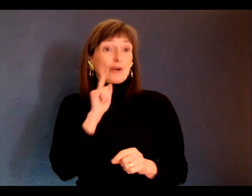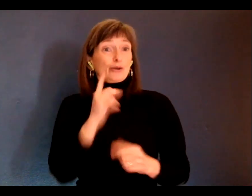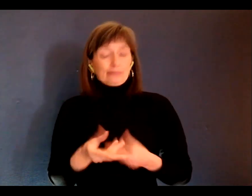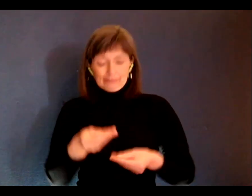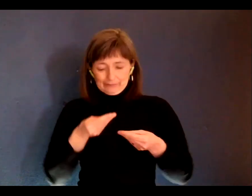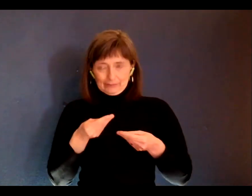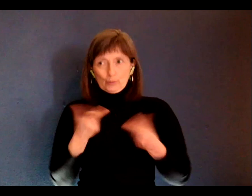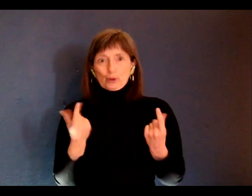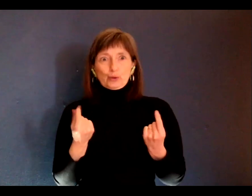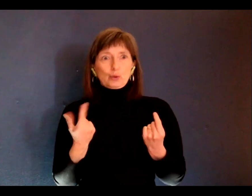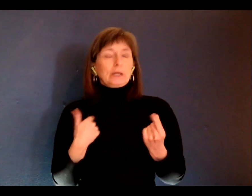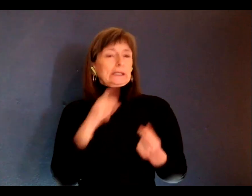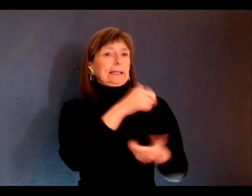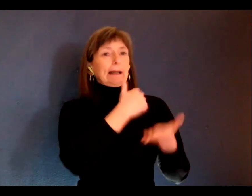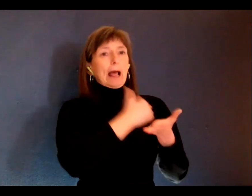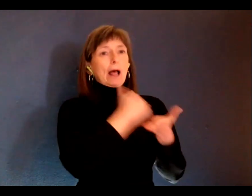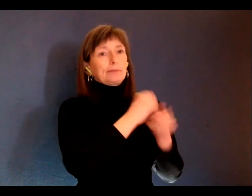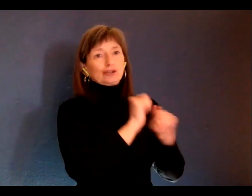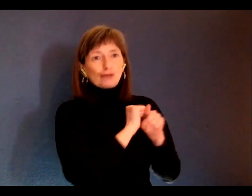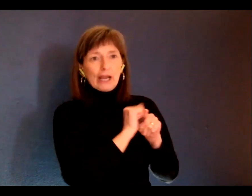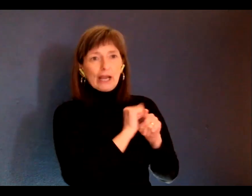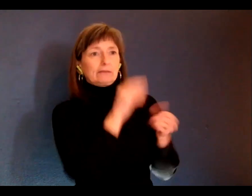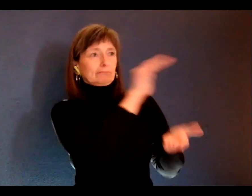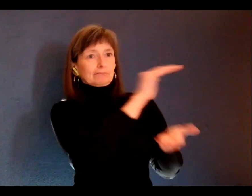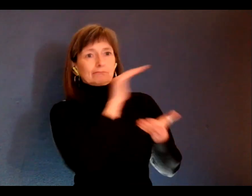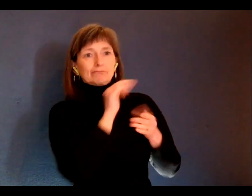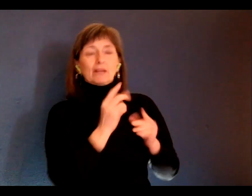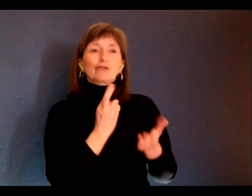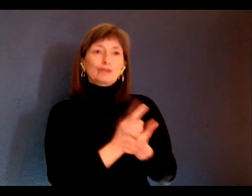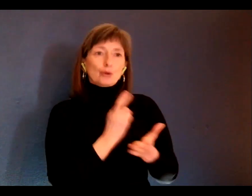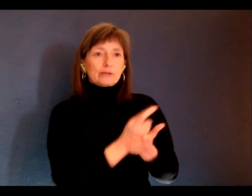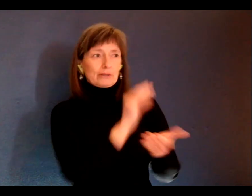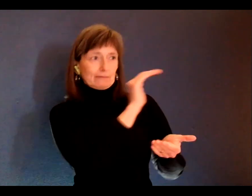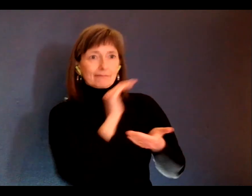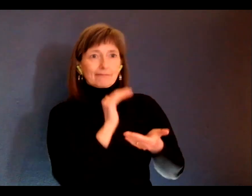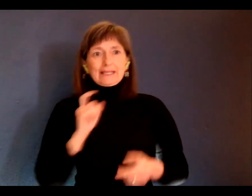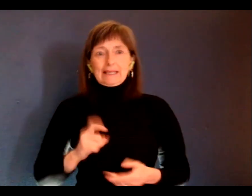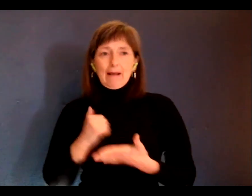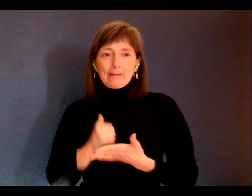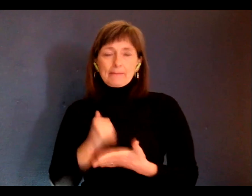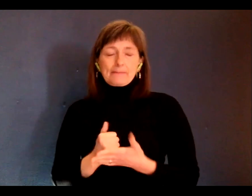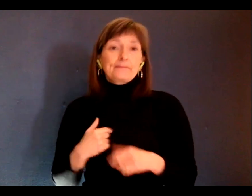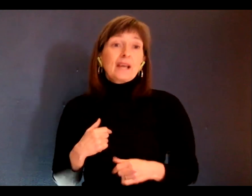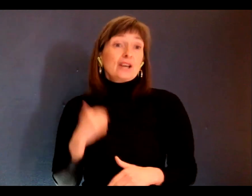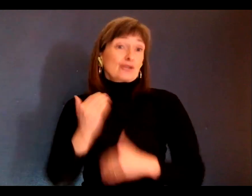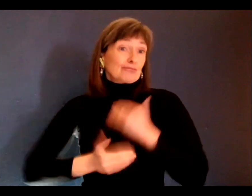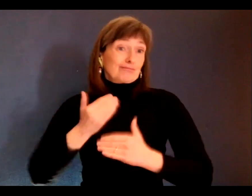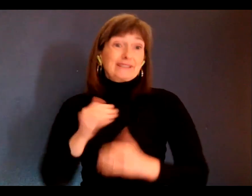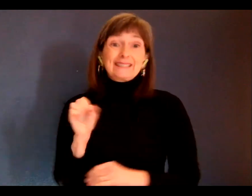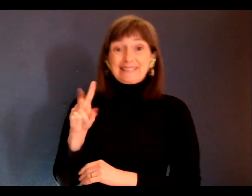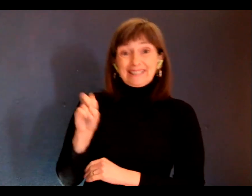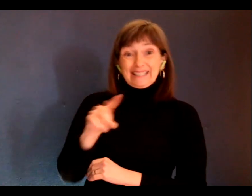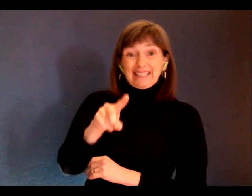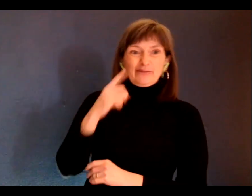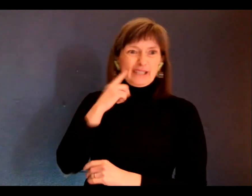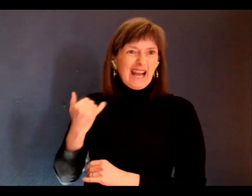as we move forward with some amendments to the legislation itself, Steve has been working hurriedly in the background to amend